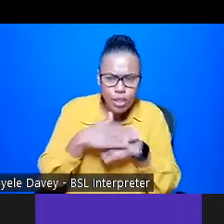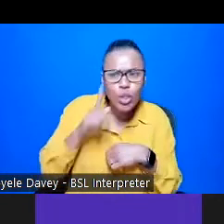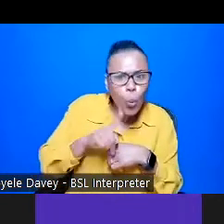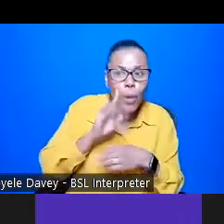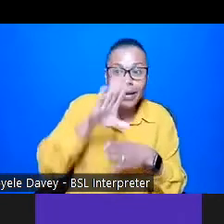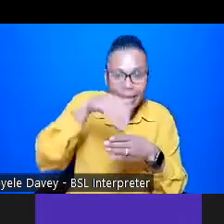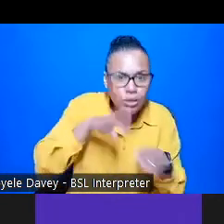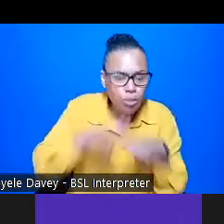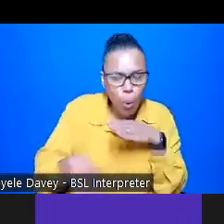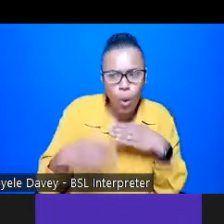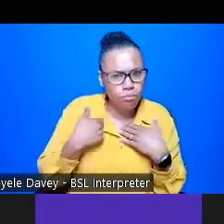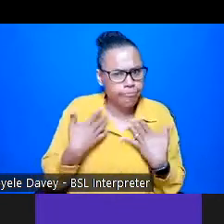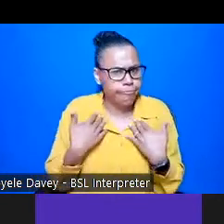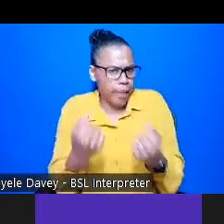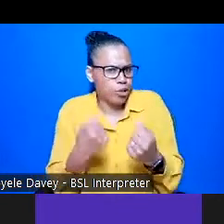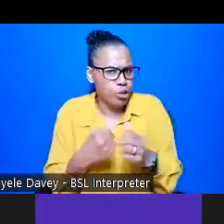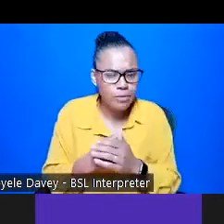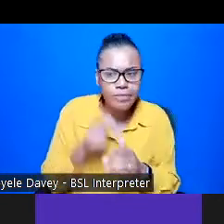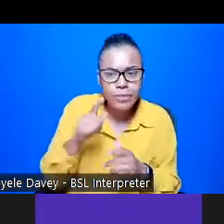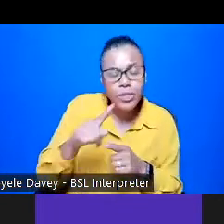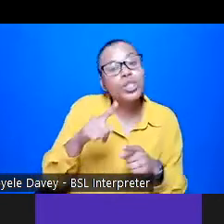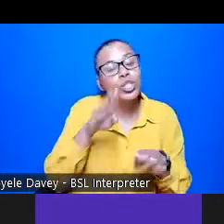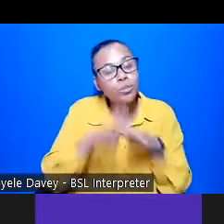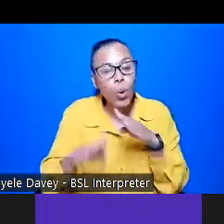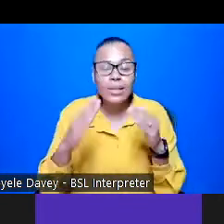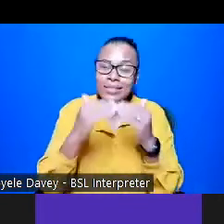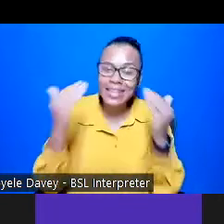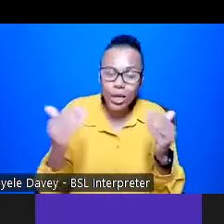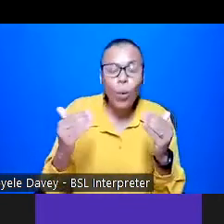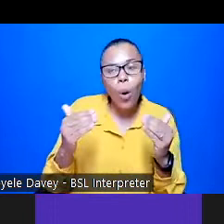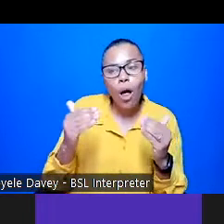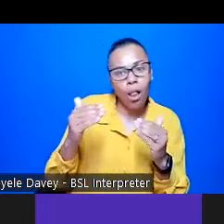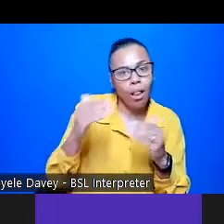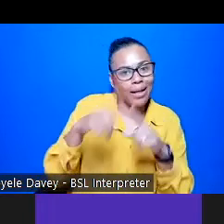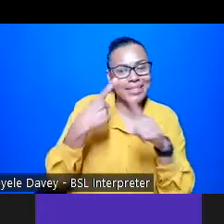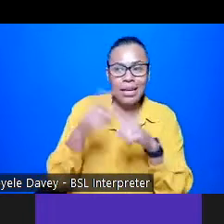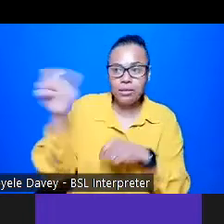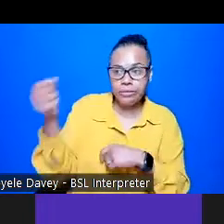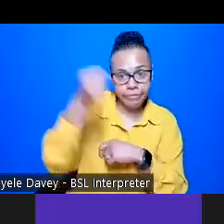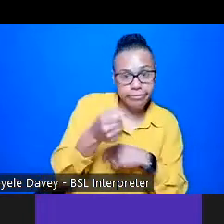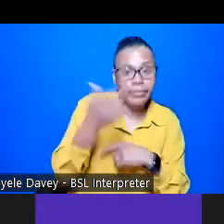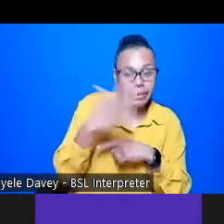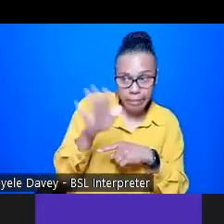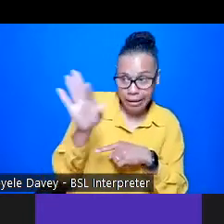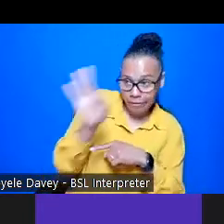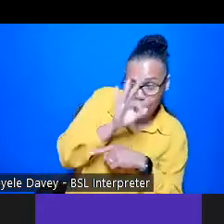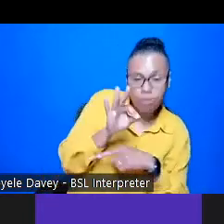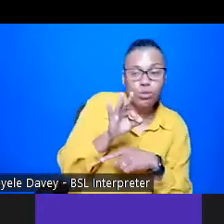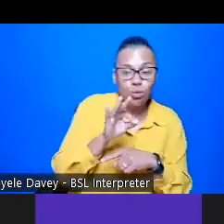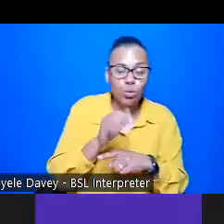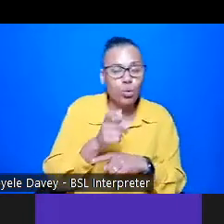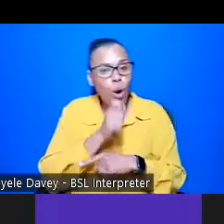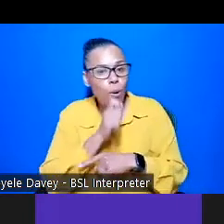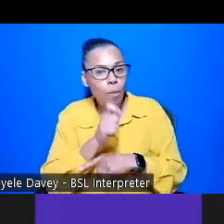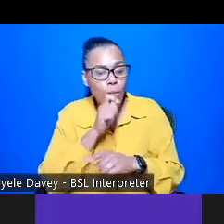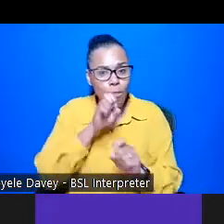about. Sporting Equals Chief Executive Aaron Kang OBE was also invited to do a podcast on Our Game too, taking a